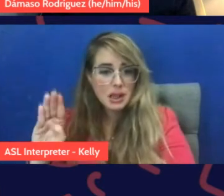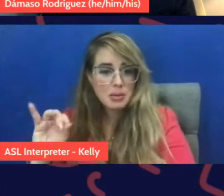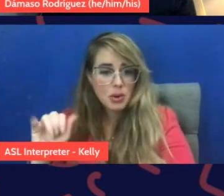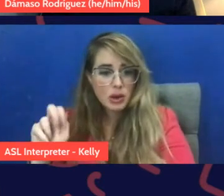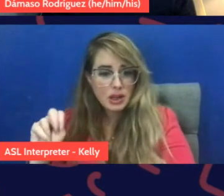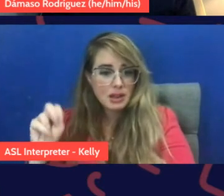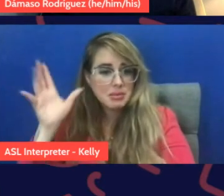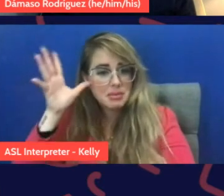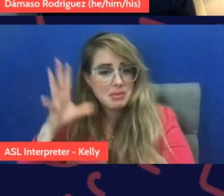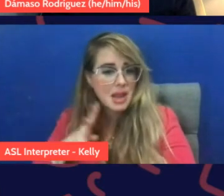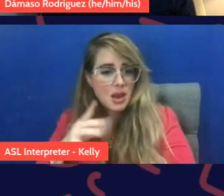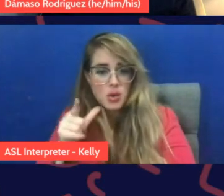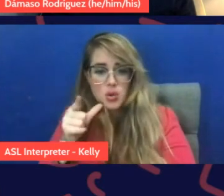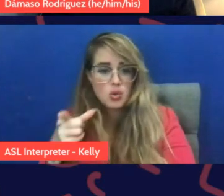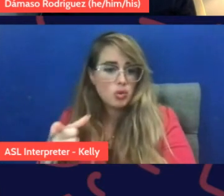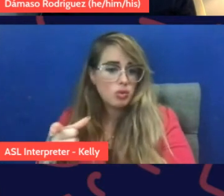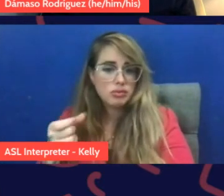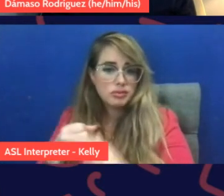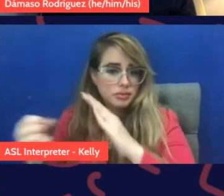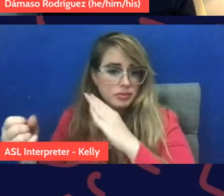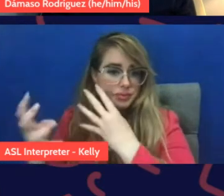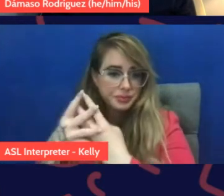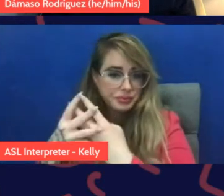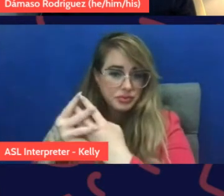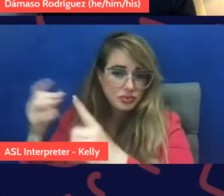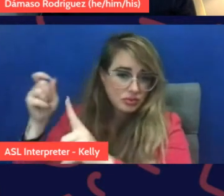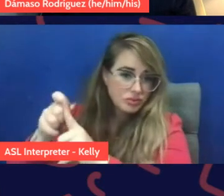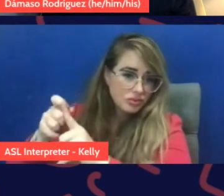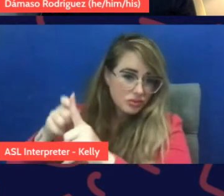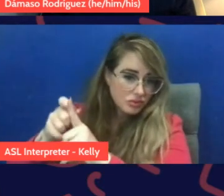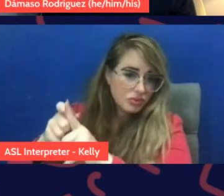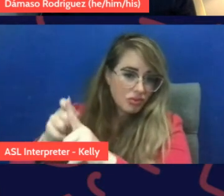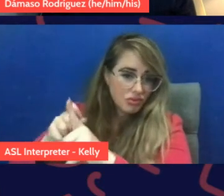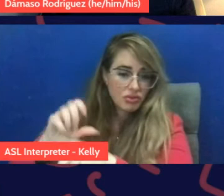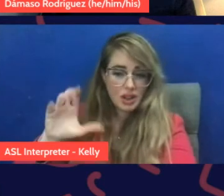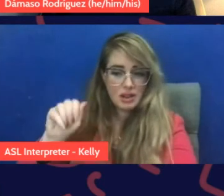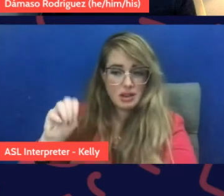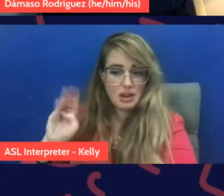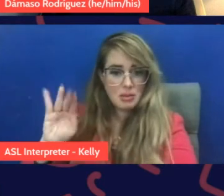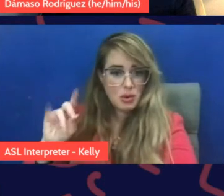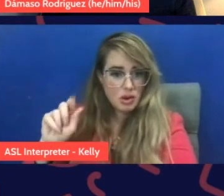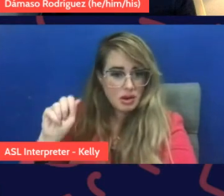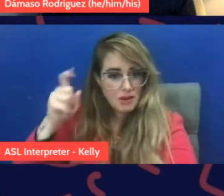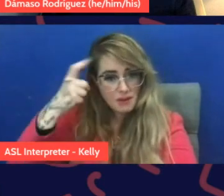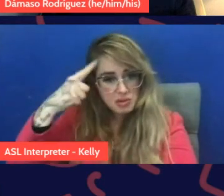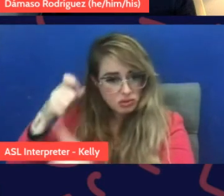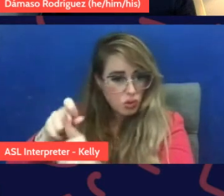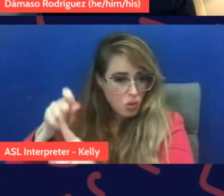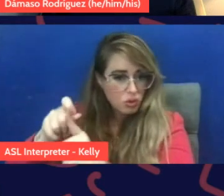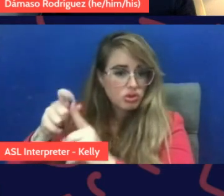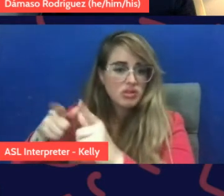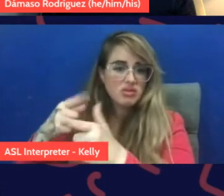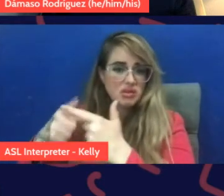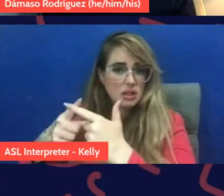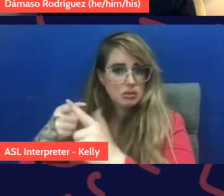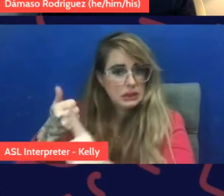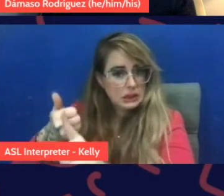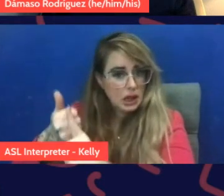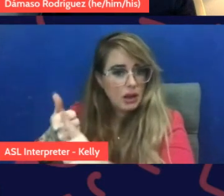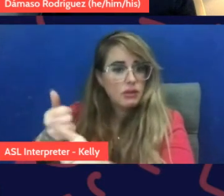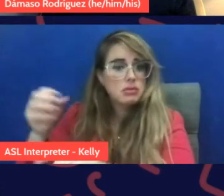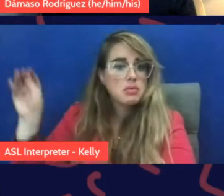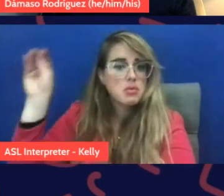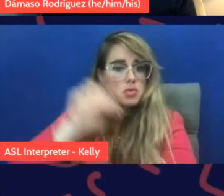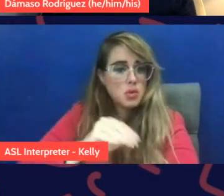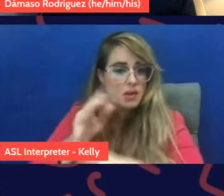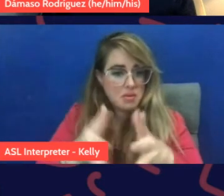man who was imprisoned and tortured by the Cambodian government. And then he's an immigrant, moves to